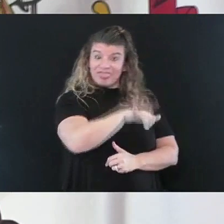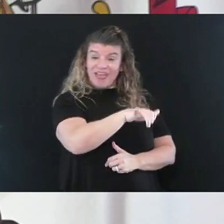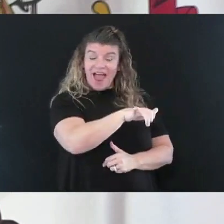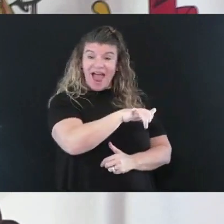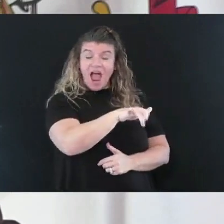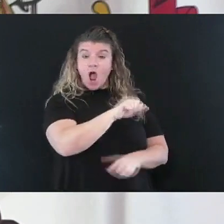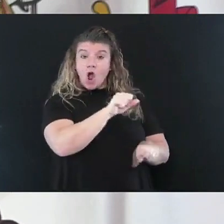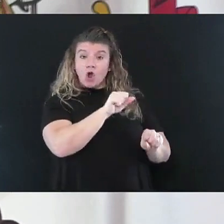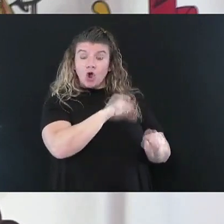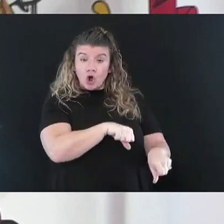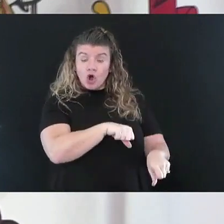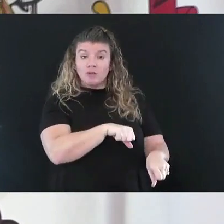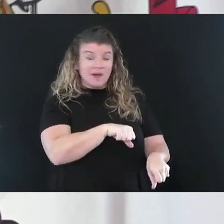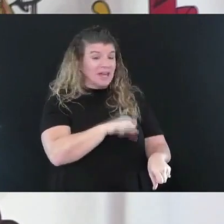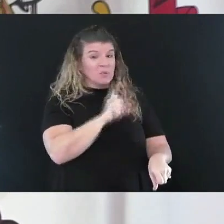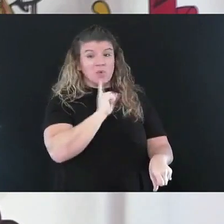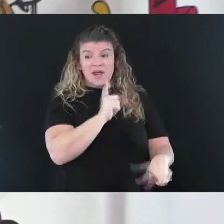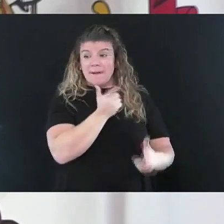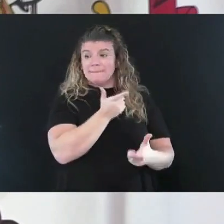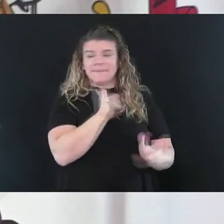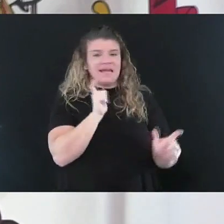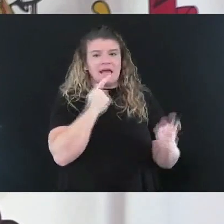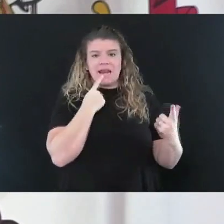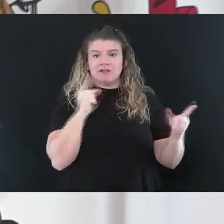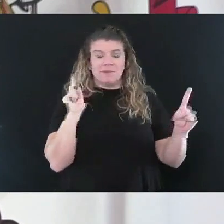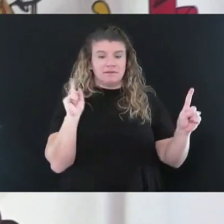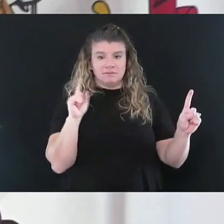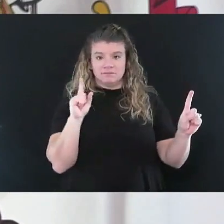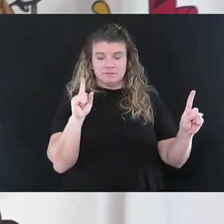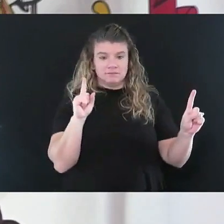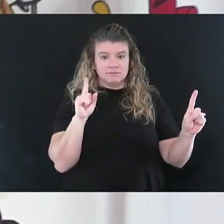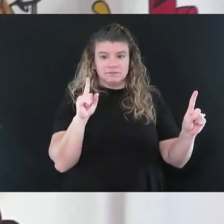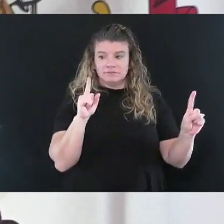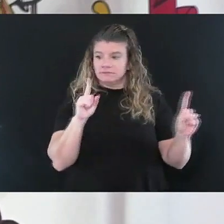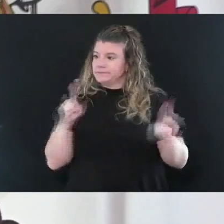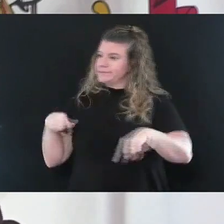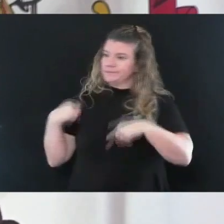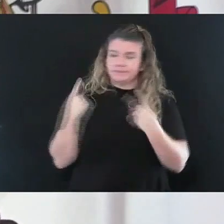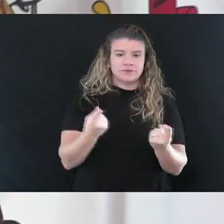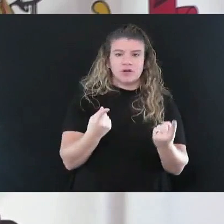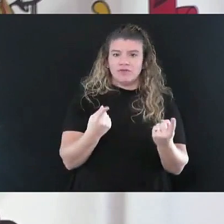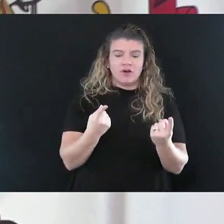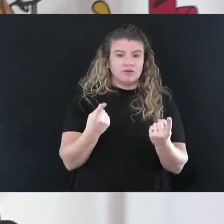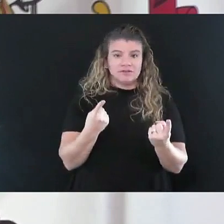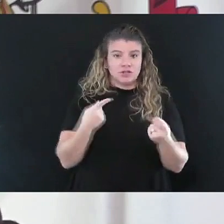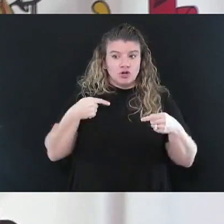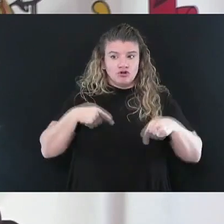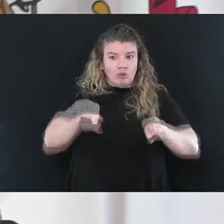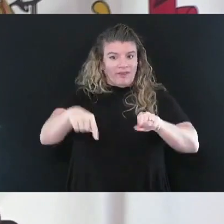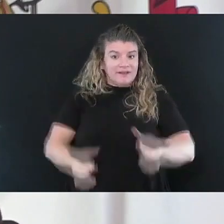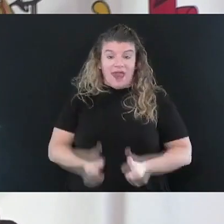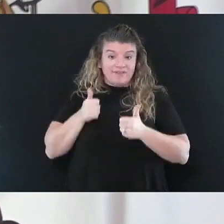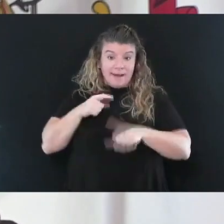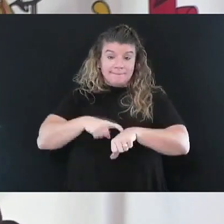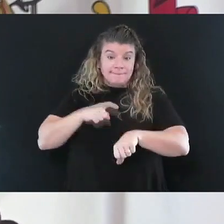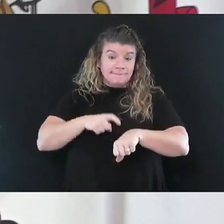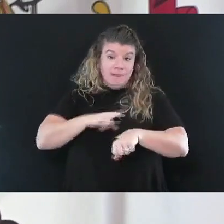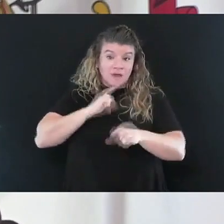the biggest announcement that we have had in our lifetimes, to tell you the